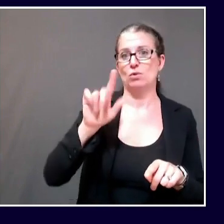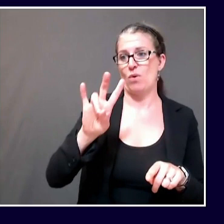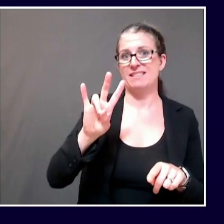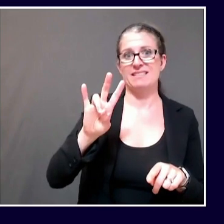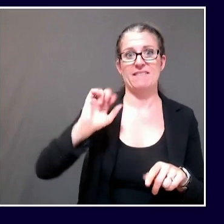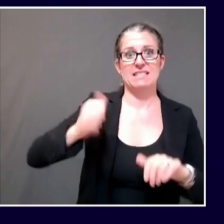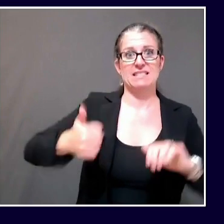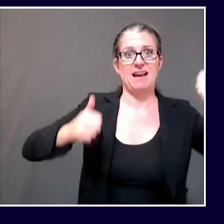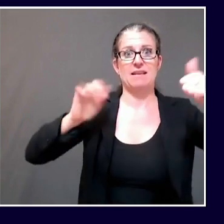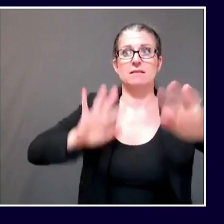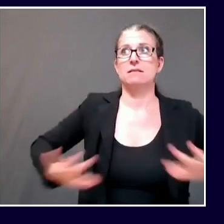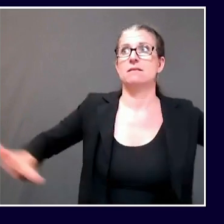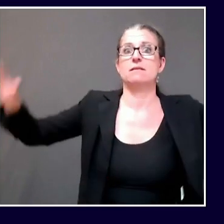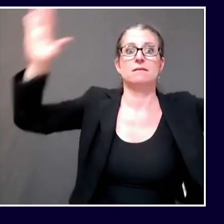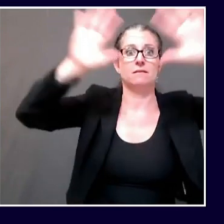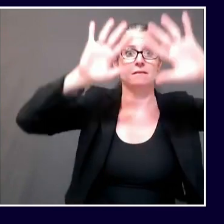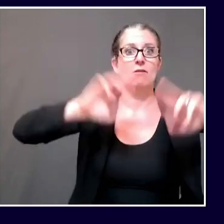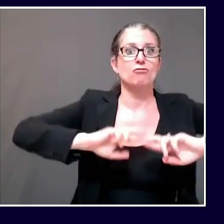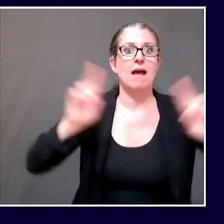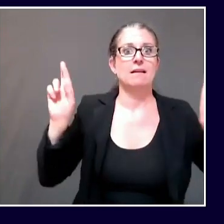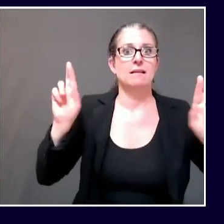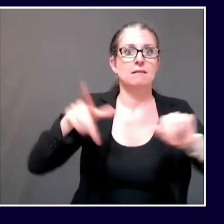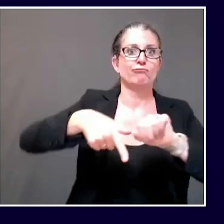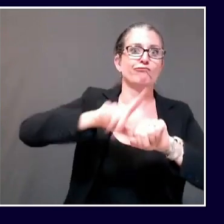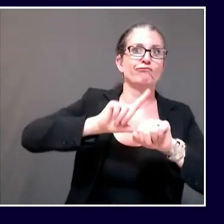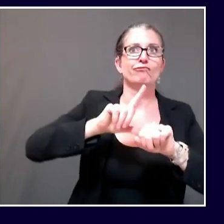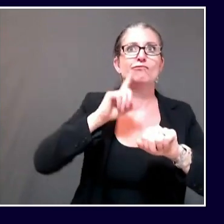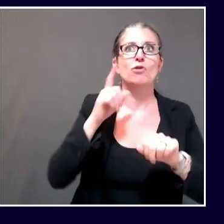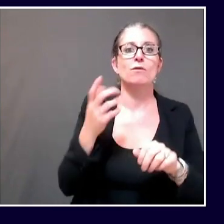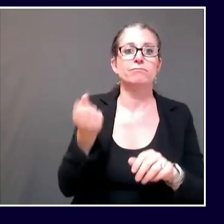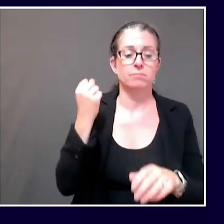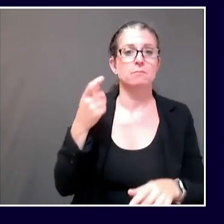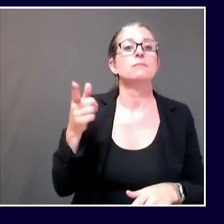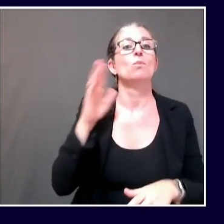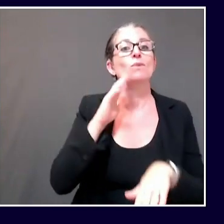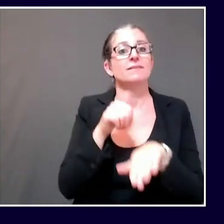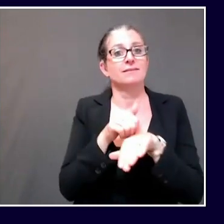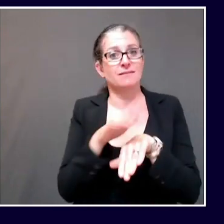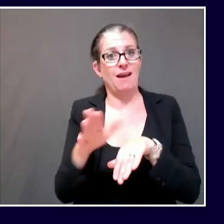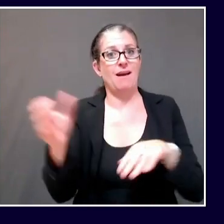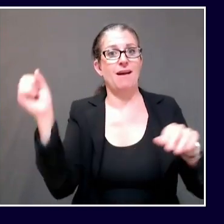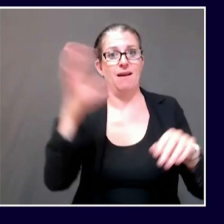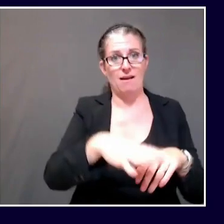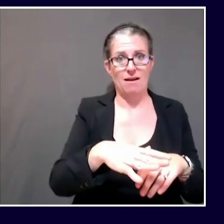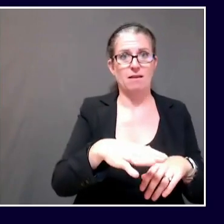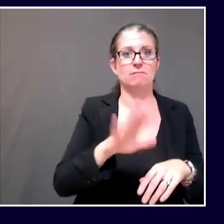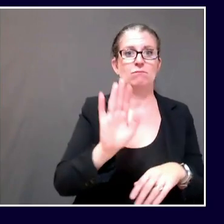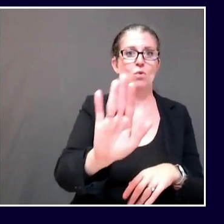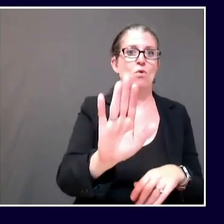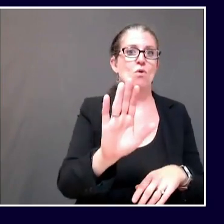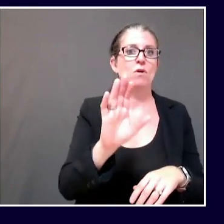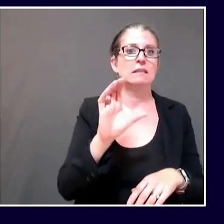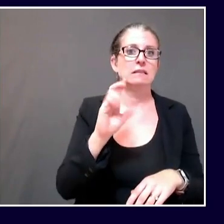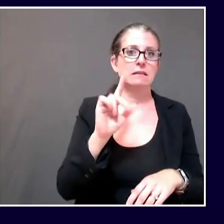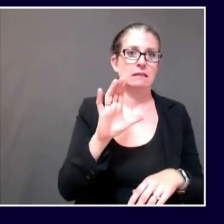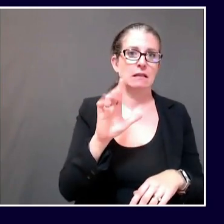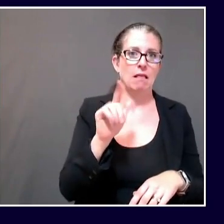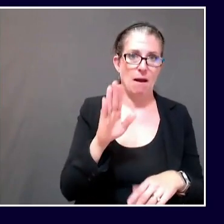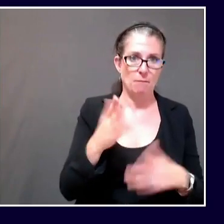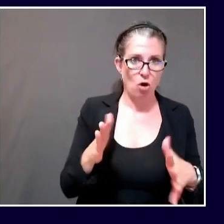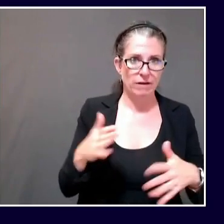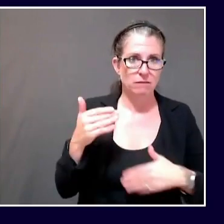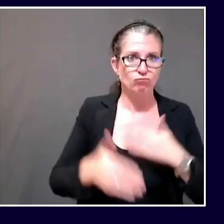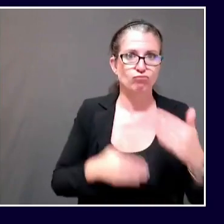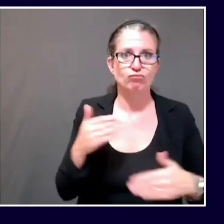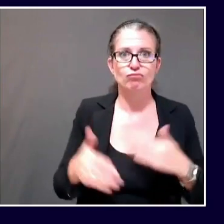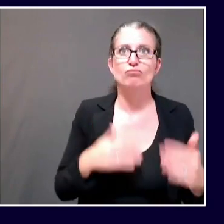of continued swab and send facilities opening up, I want to, and the